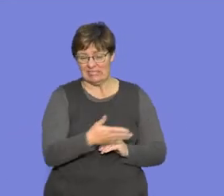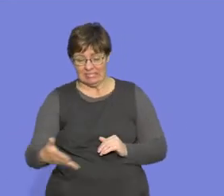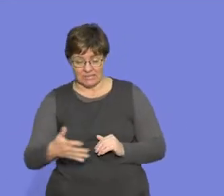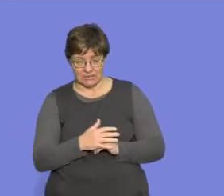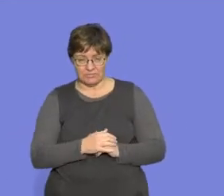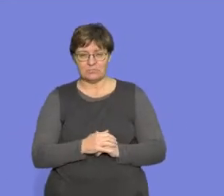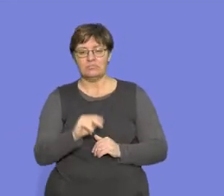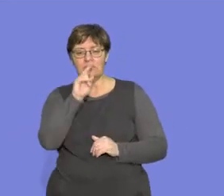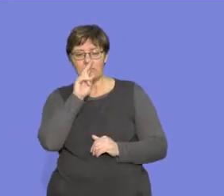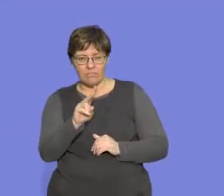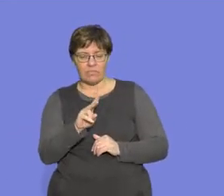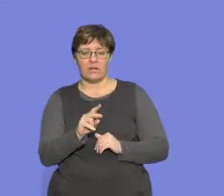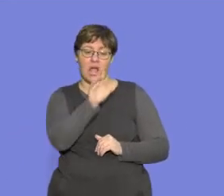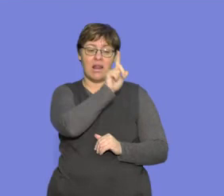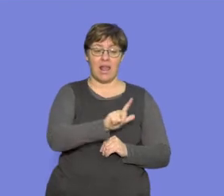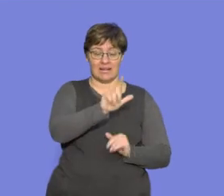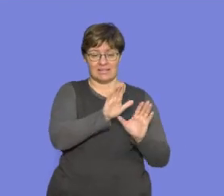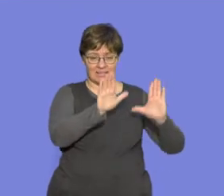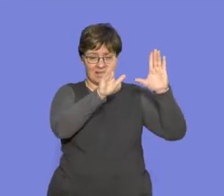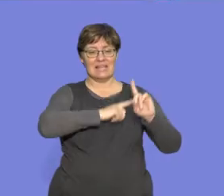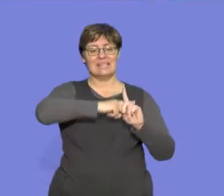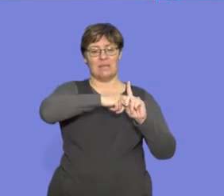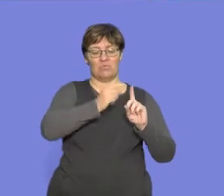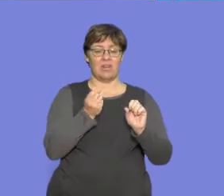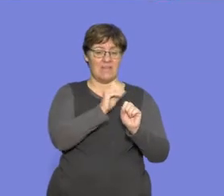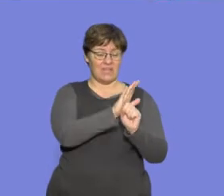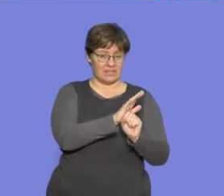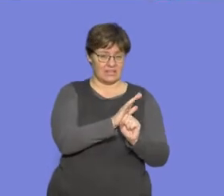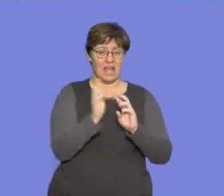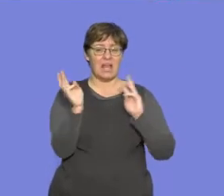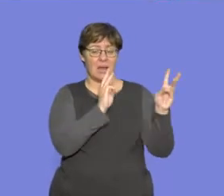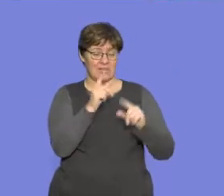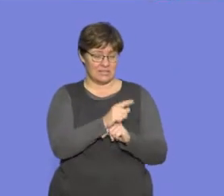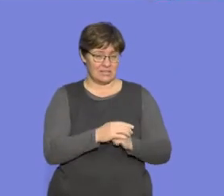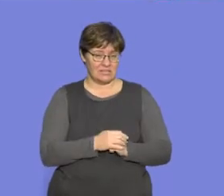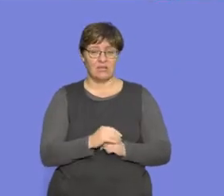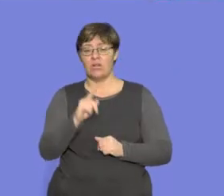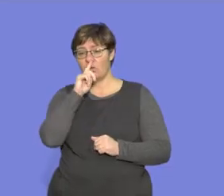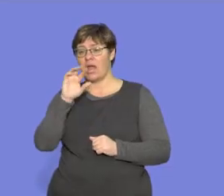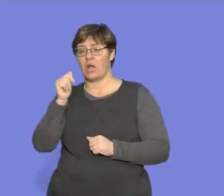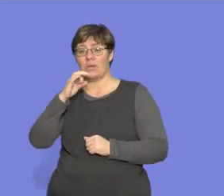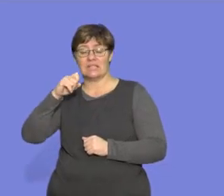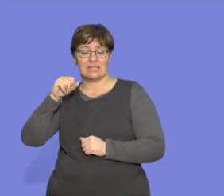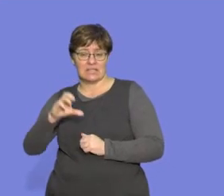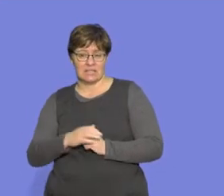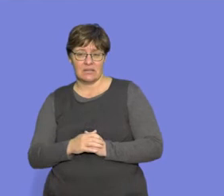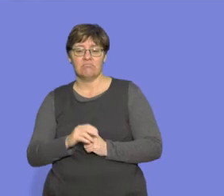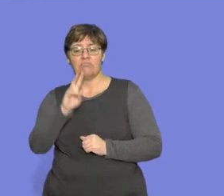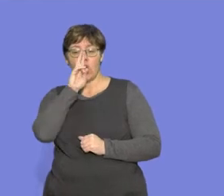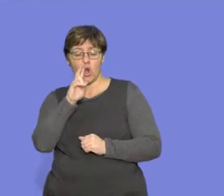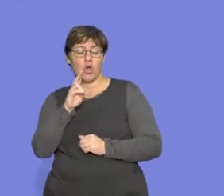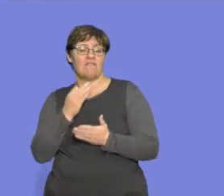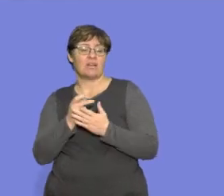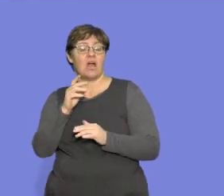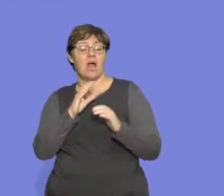in our terrestrial biomes, we looked at the effect of temperature and the climate. When we're looking at our aquatic biomes, we've got to look at these factors: the